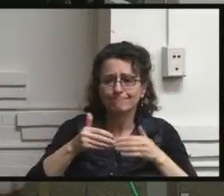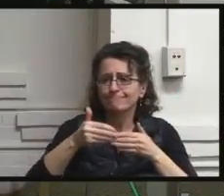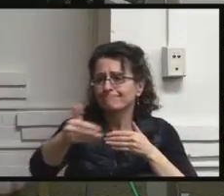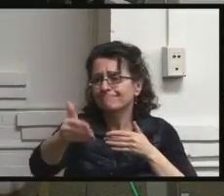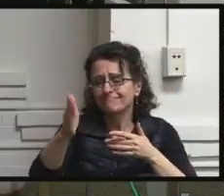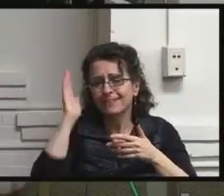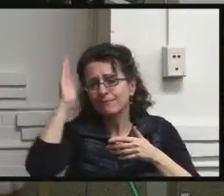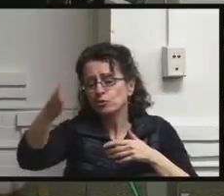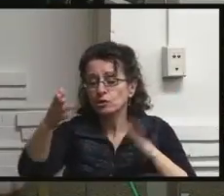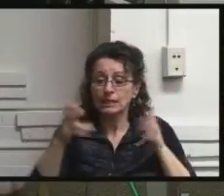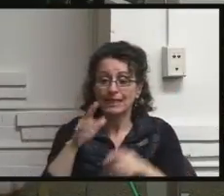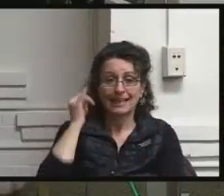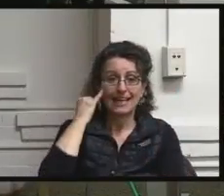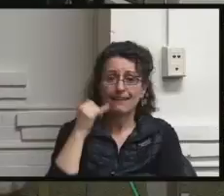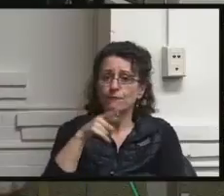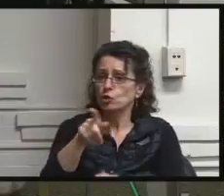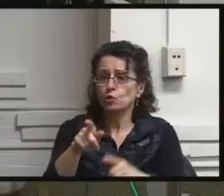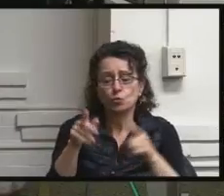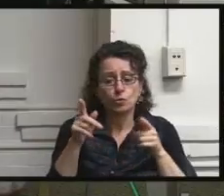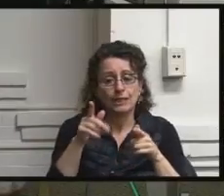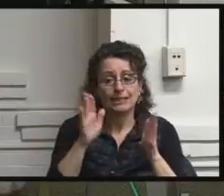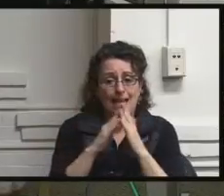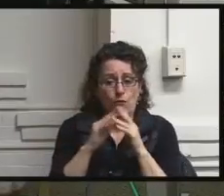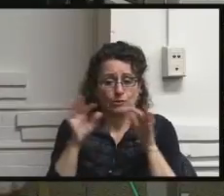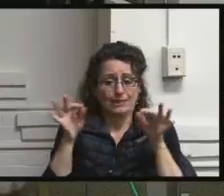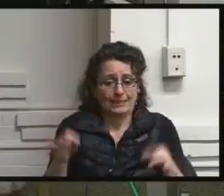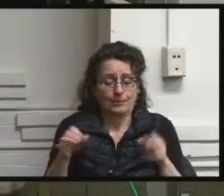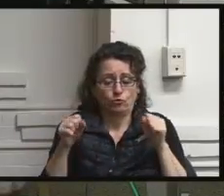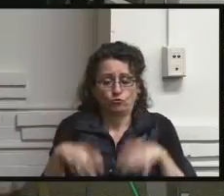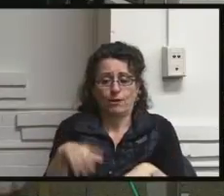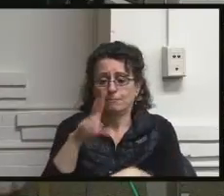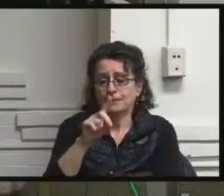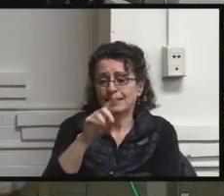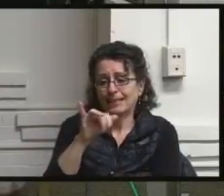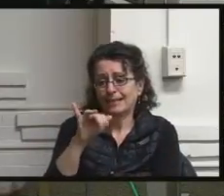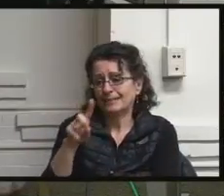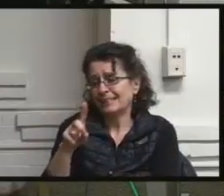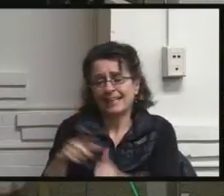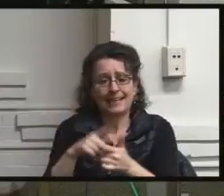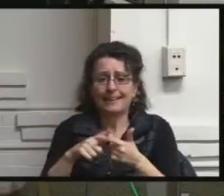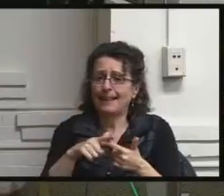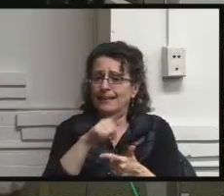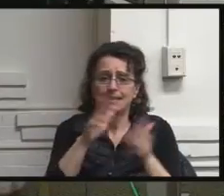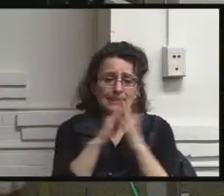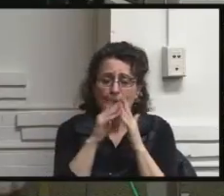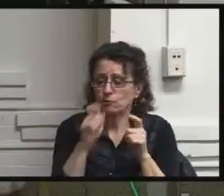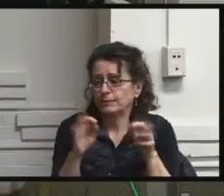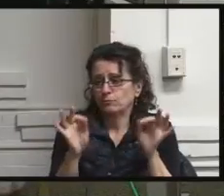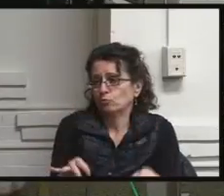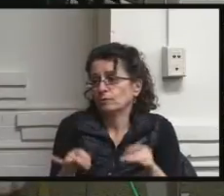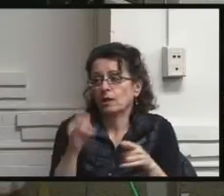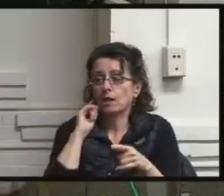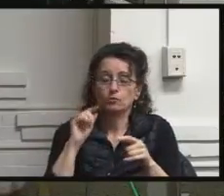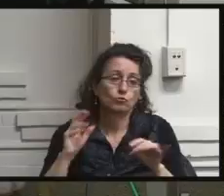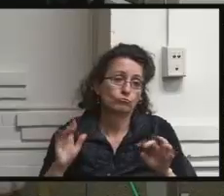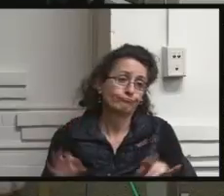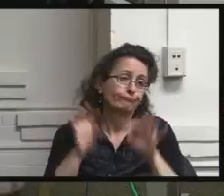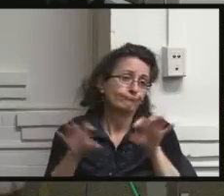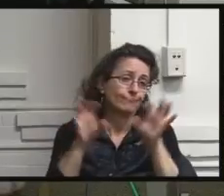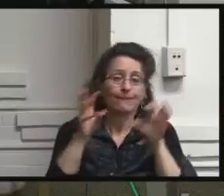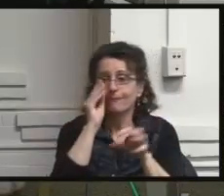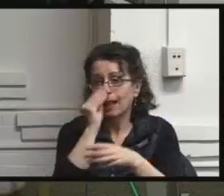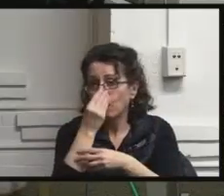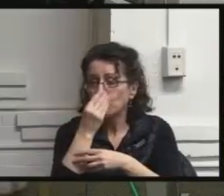DID goes away, then it's up to the municipality to say this is a good investment or not. That's who's ever serving